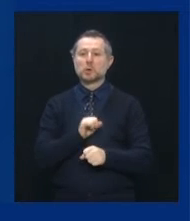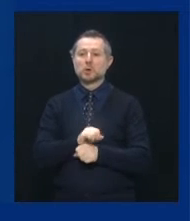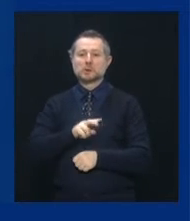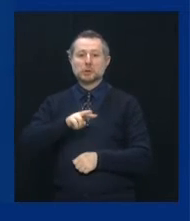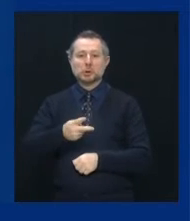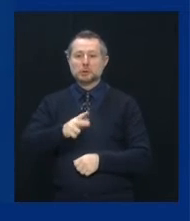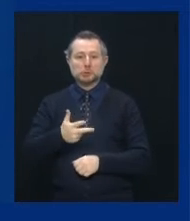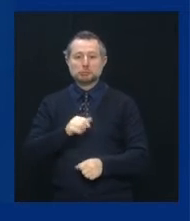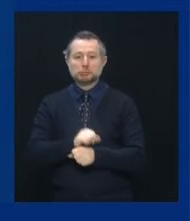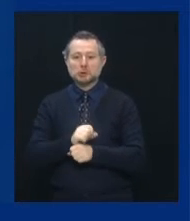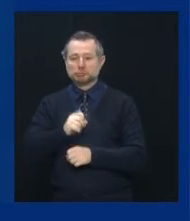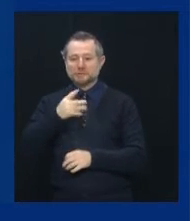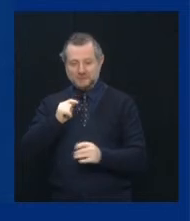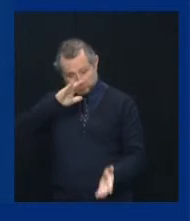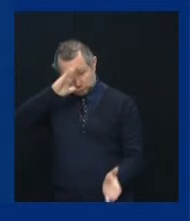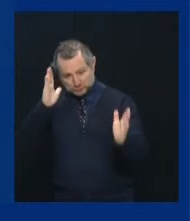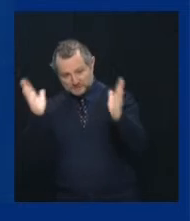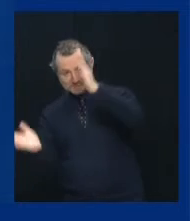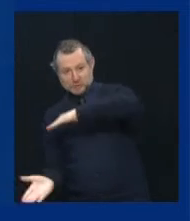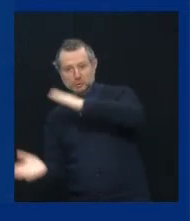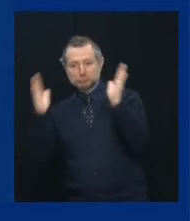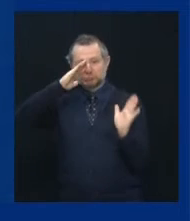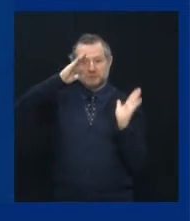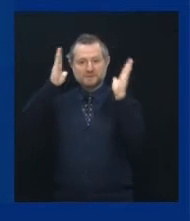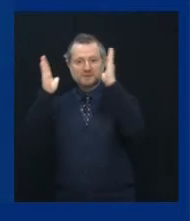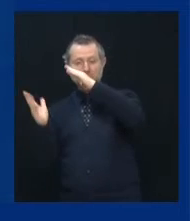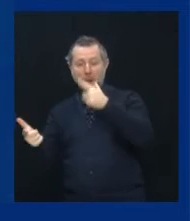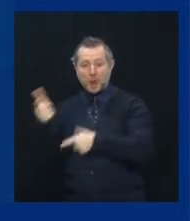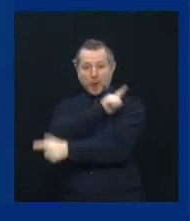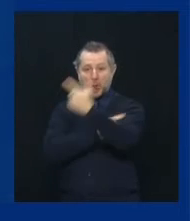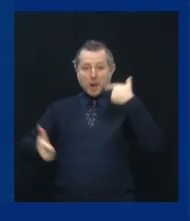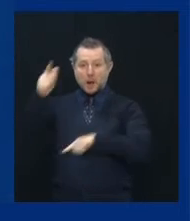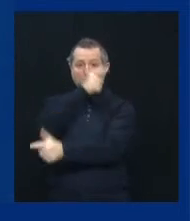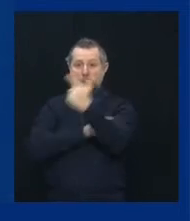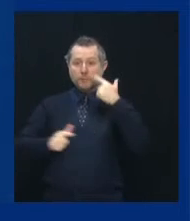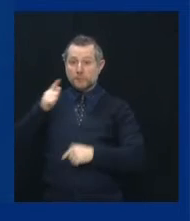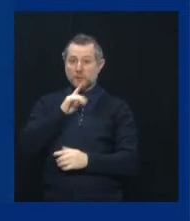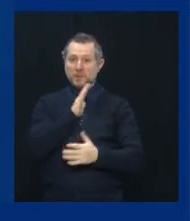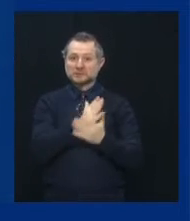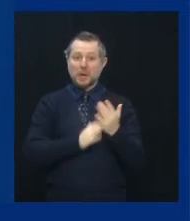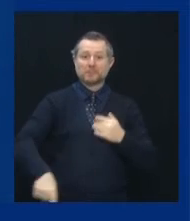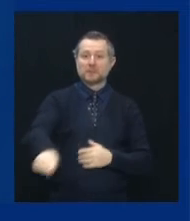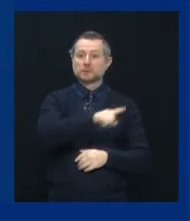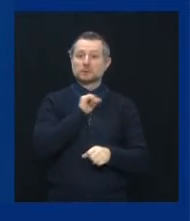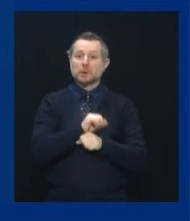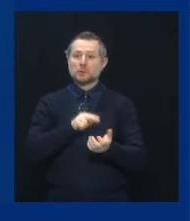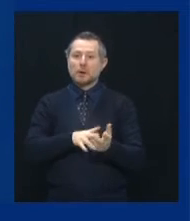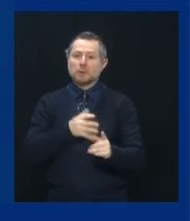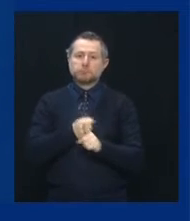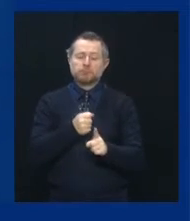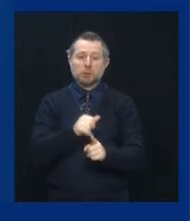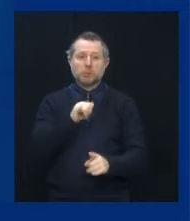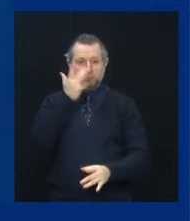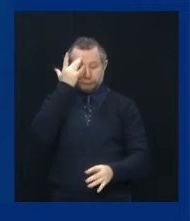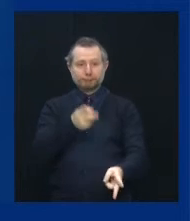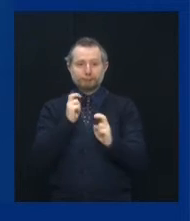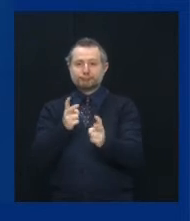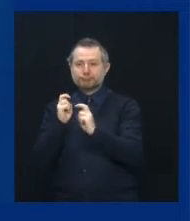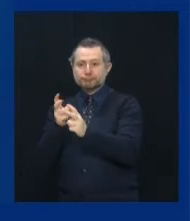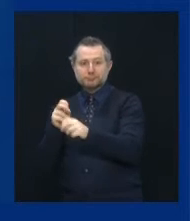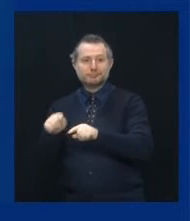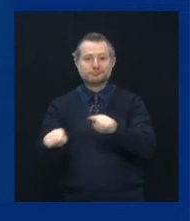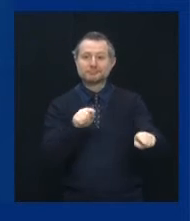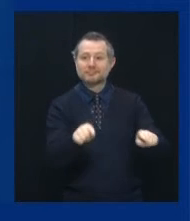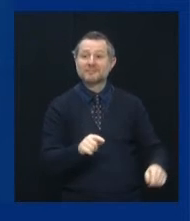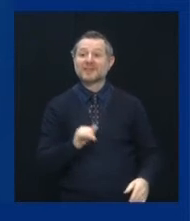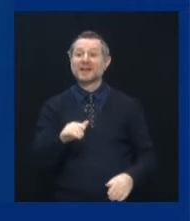capacity is so high, and because they're getting sick from COVID. The UK strain